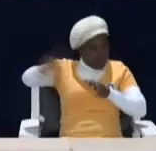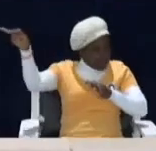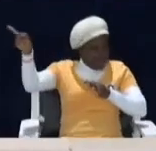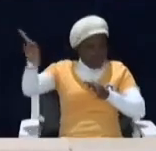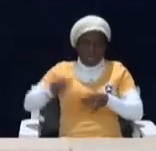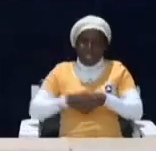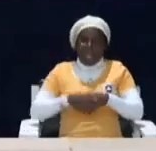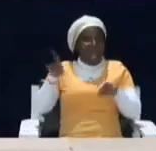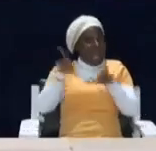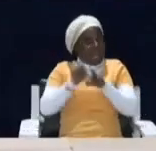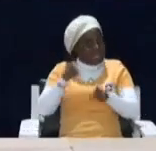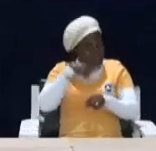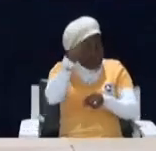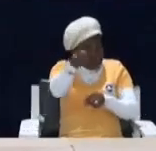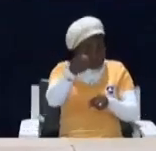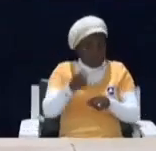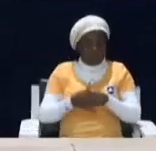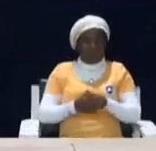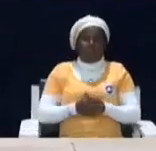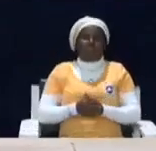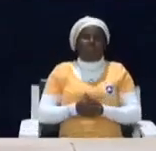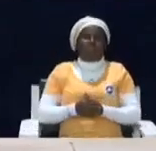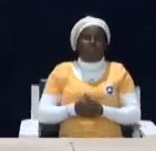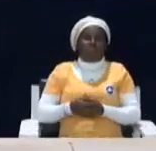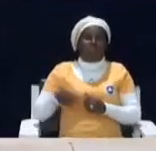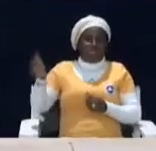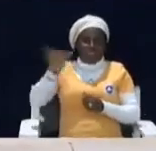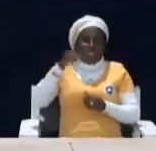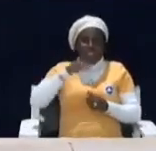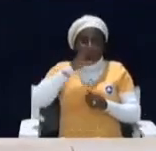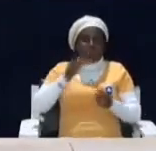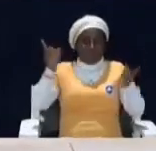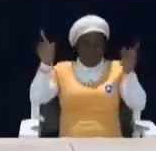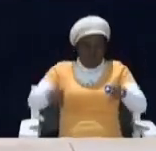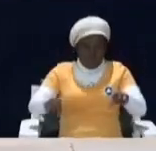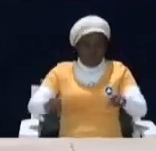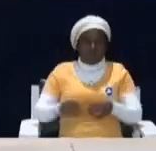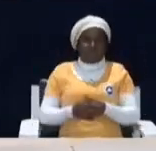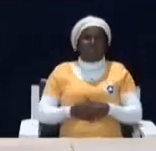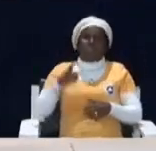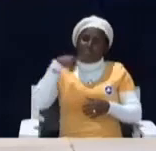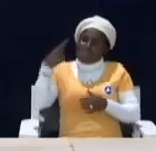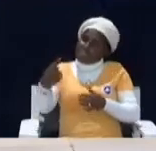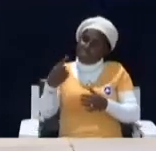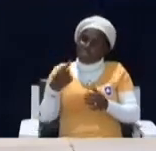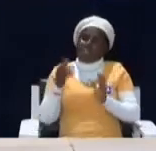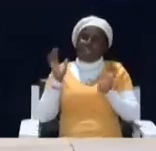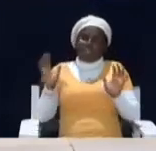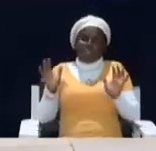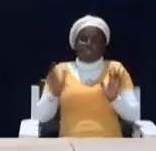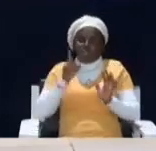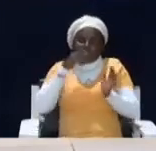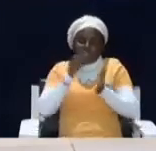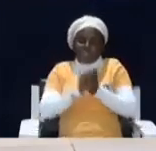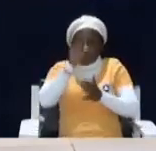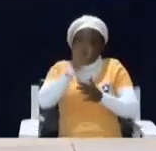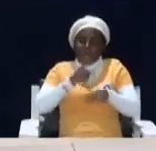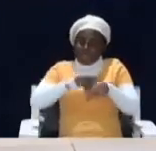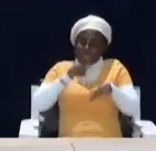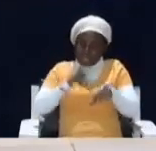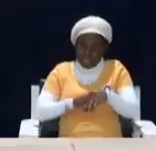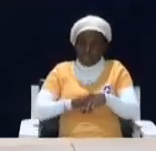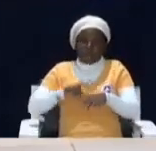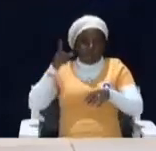As I talk to you now, they have been coming. And I told them, you said that by the time you finish dealing with